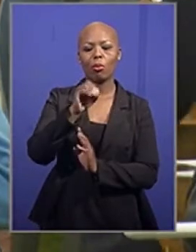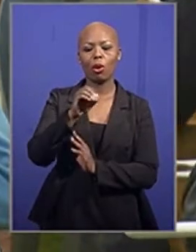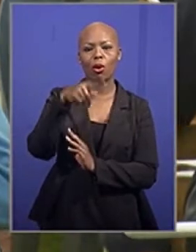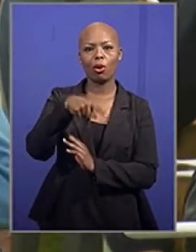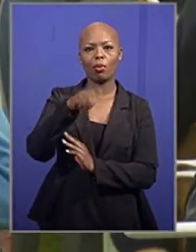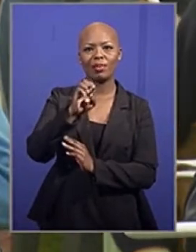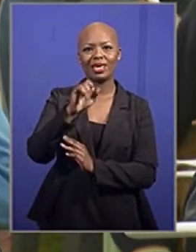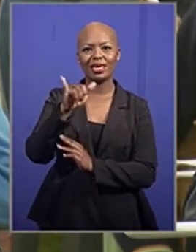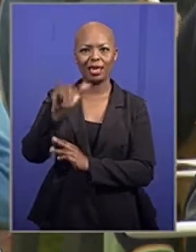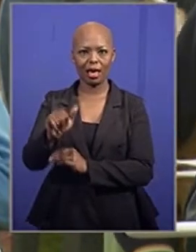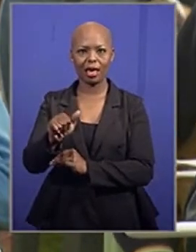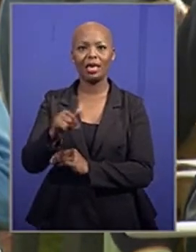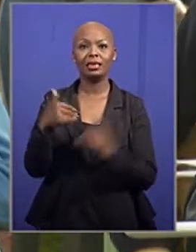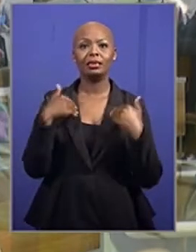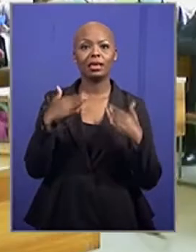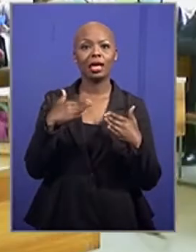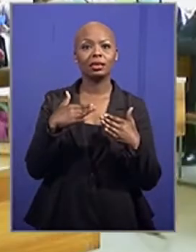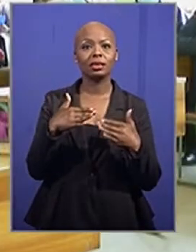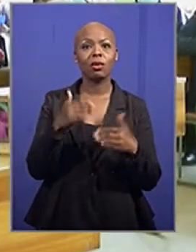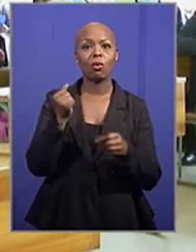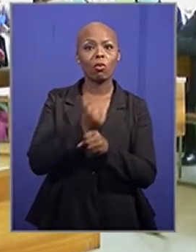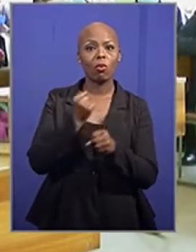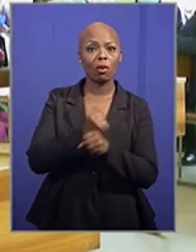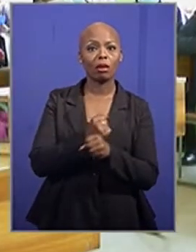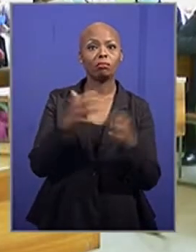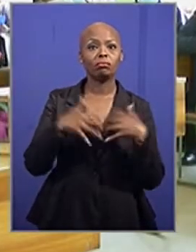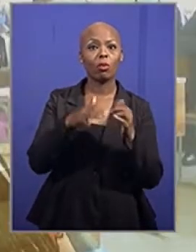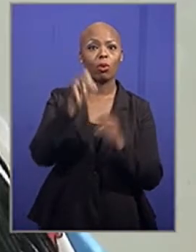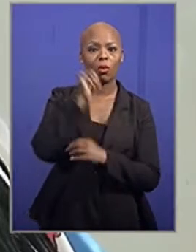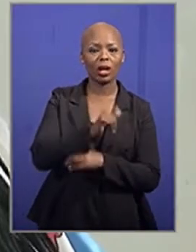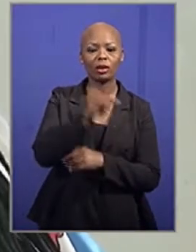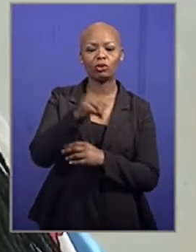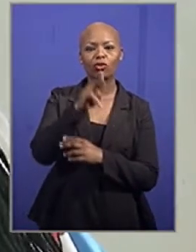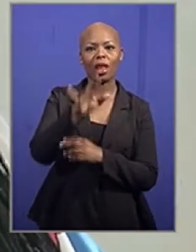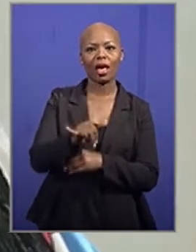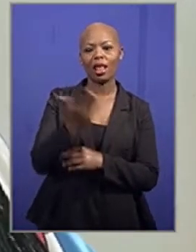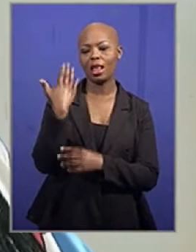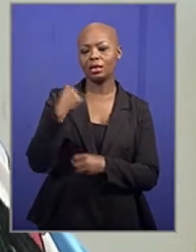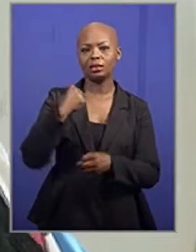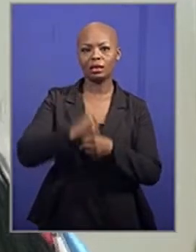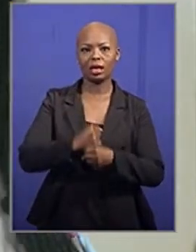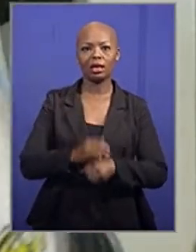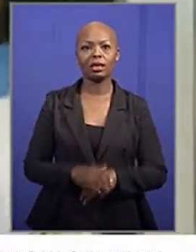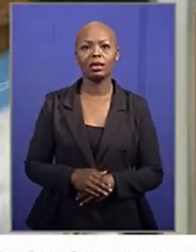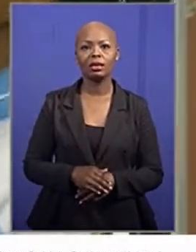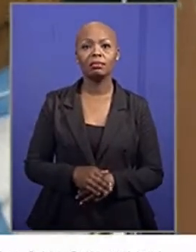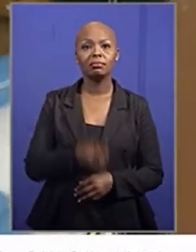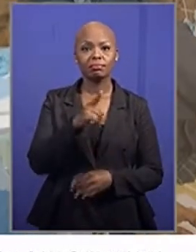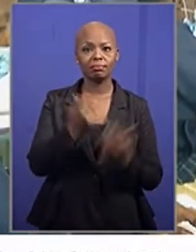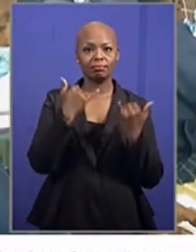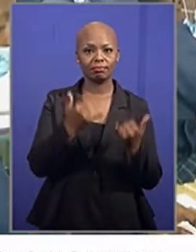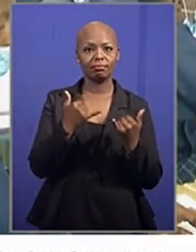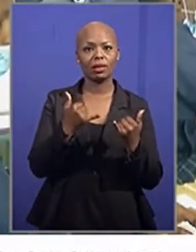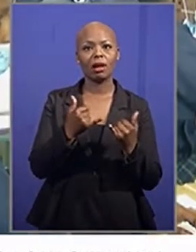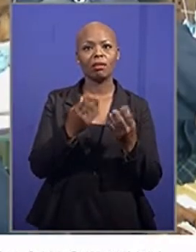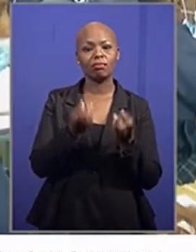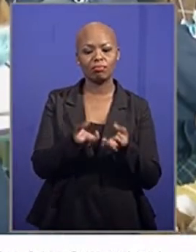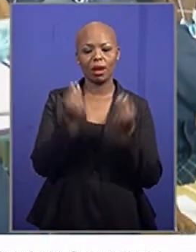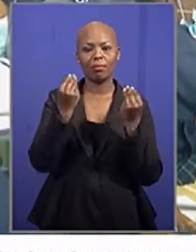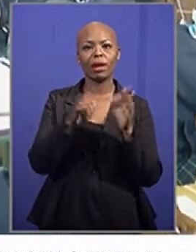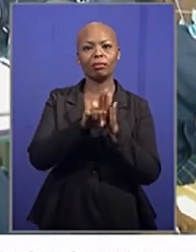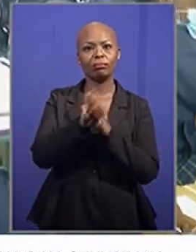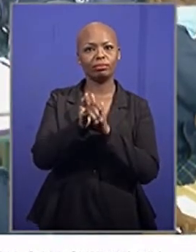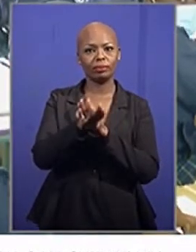thomileng go šoma ka Julae ngwagola. Ba dira kgopelo bona ba re dikgatlhegelo tša setšhaba le tokelo ya go fitlhelela tshedimošo mahala